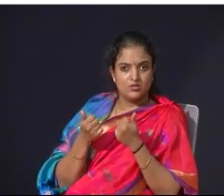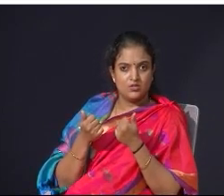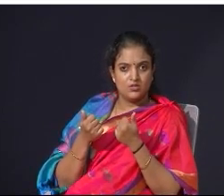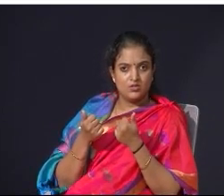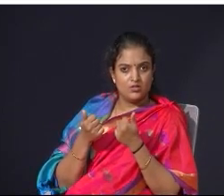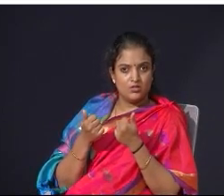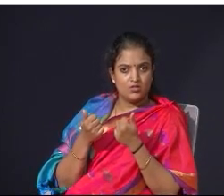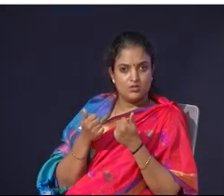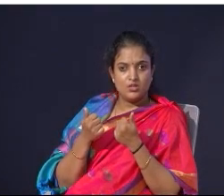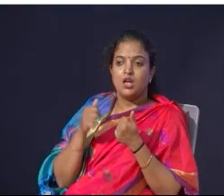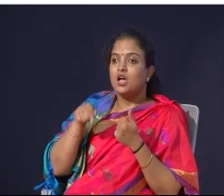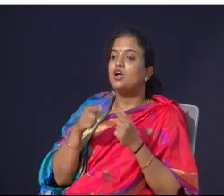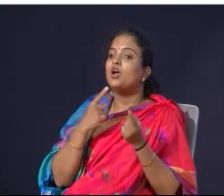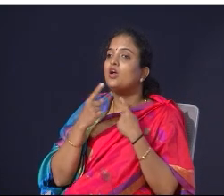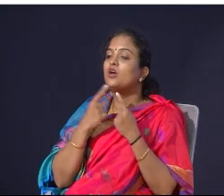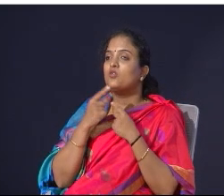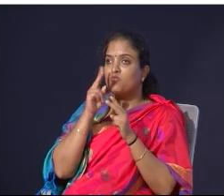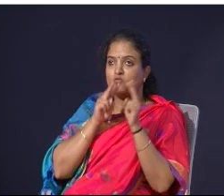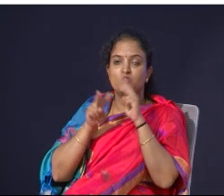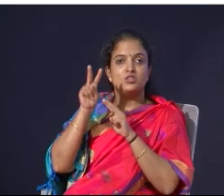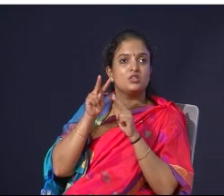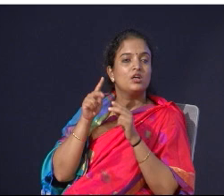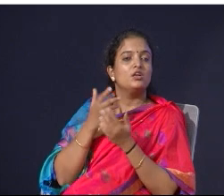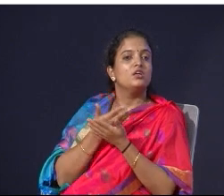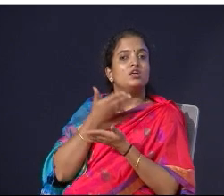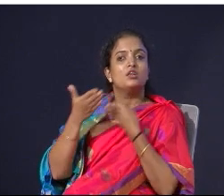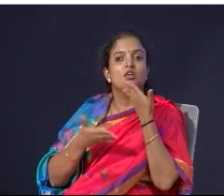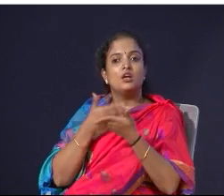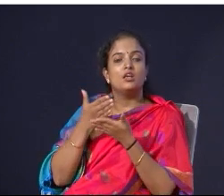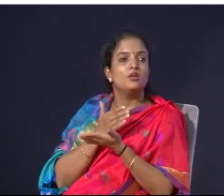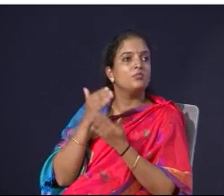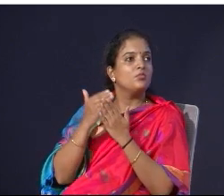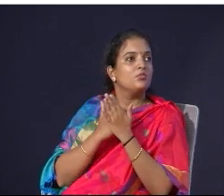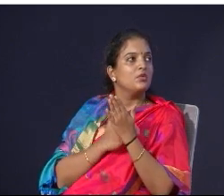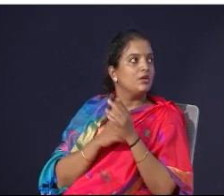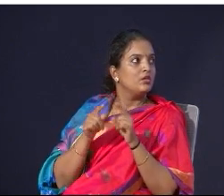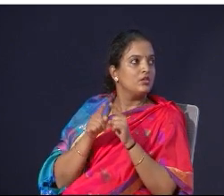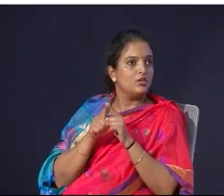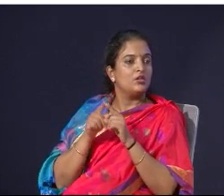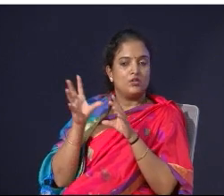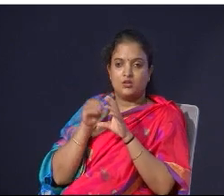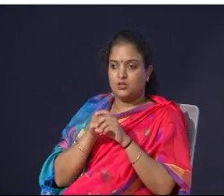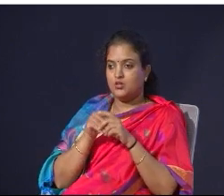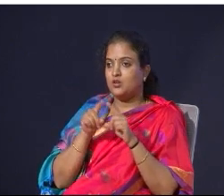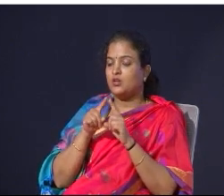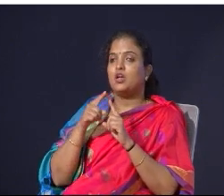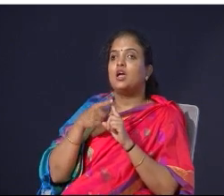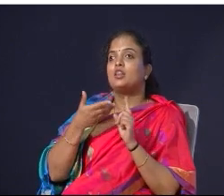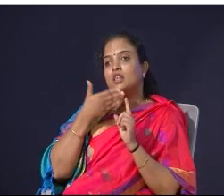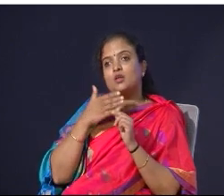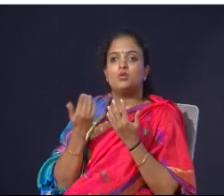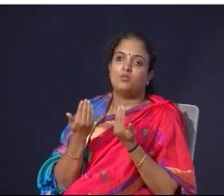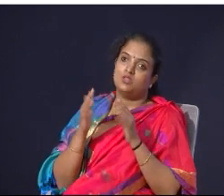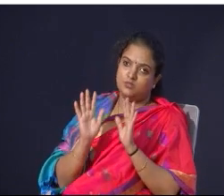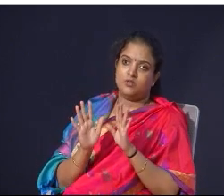So now we are going to talk about the vision training program. What WHO calls a vision training is vision rehabilitation or vision therapy also.